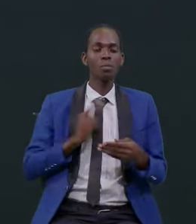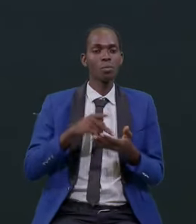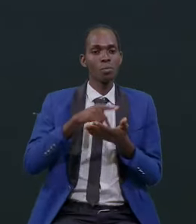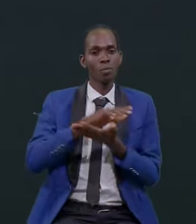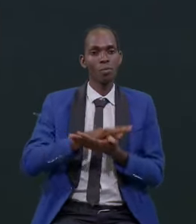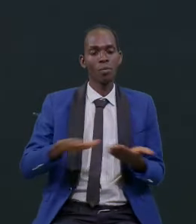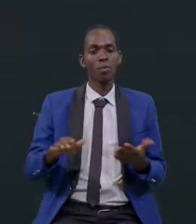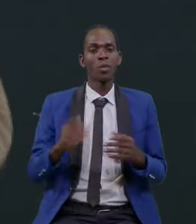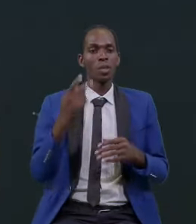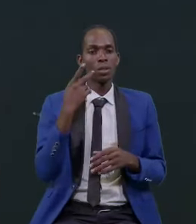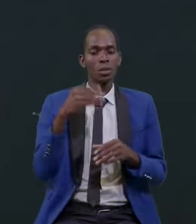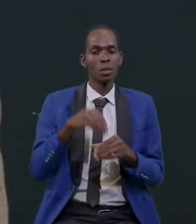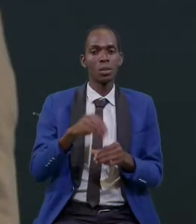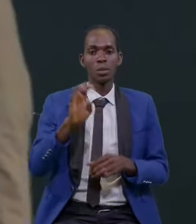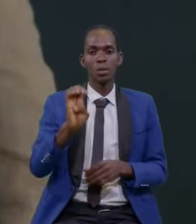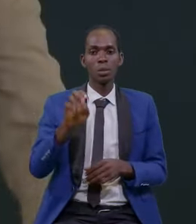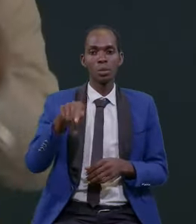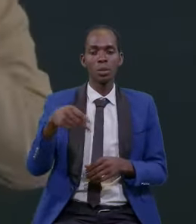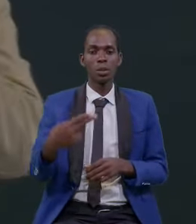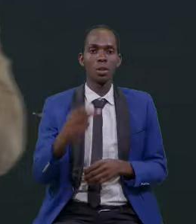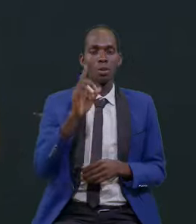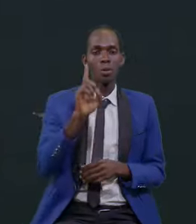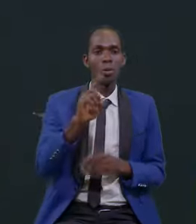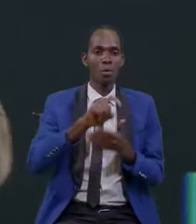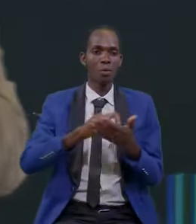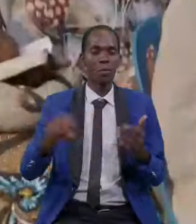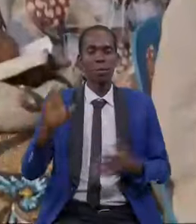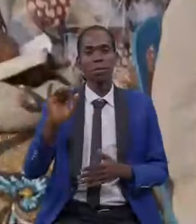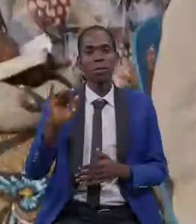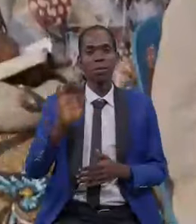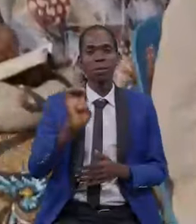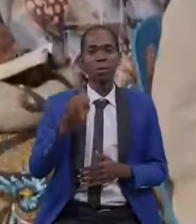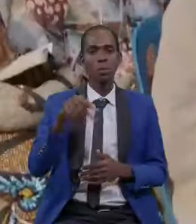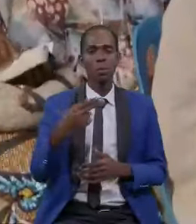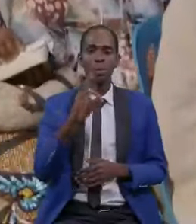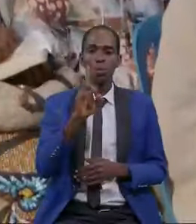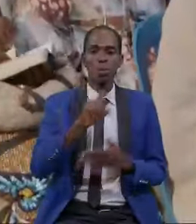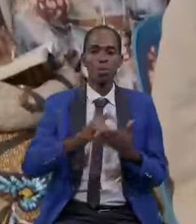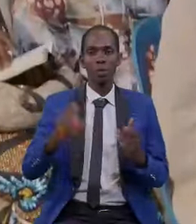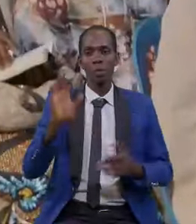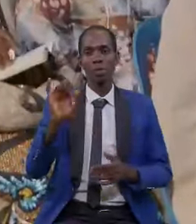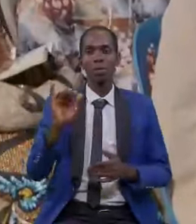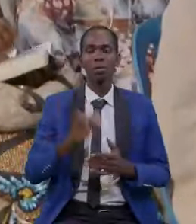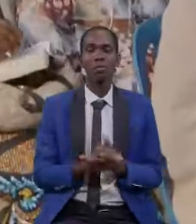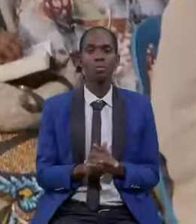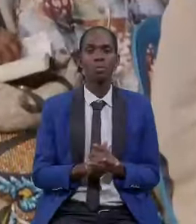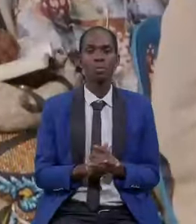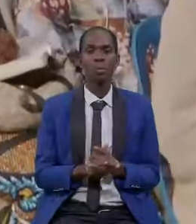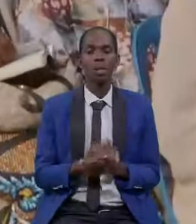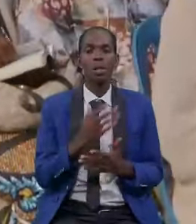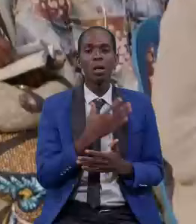Ephesians chapter 1, I'm reading from verse 19, Ephesians chapter 1, verse 19, and what is the